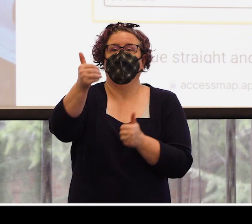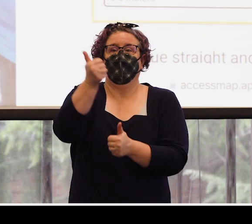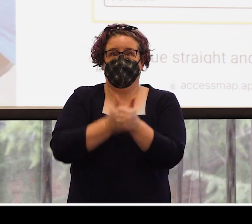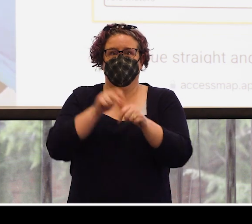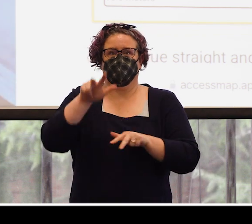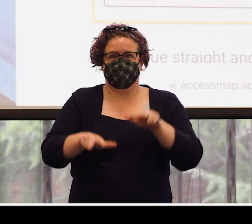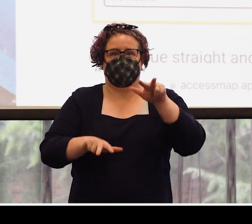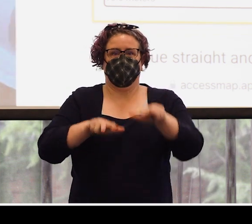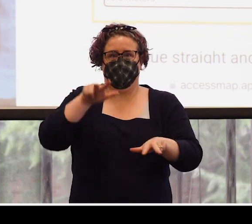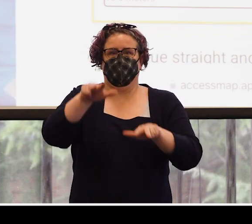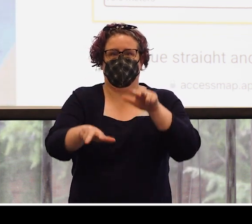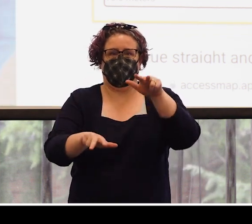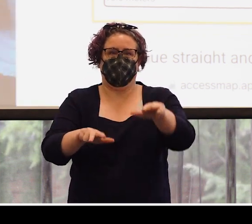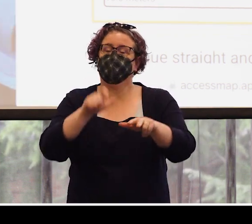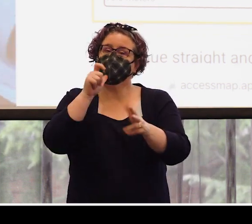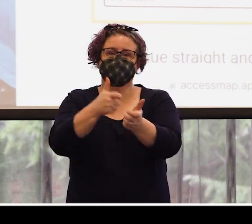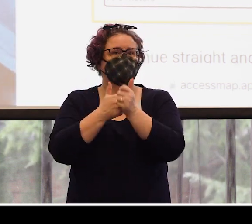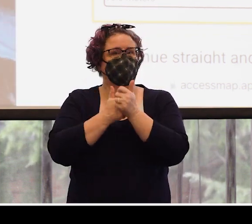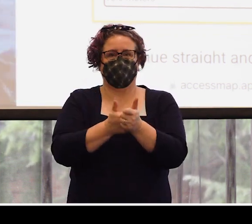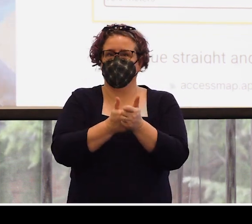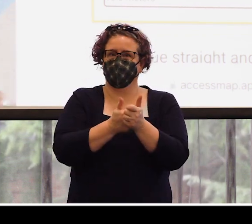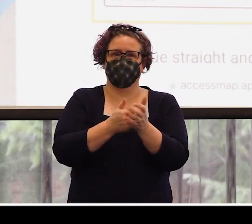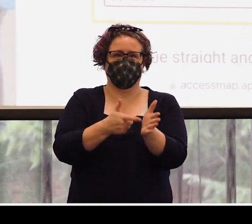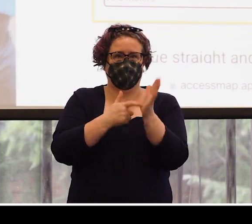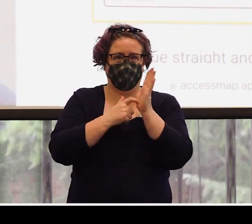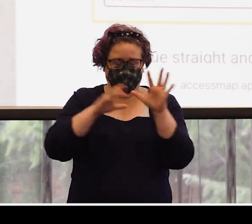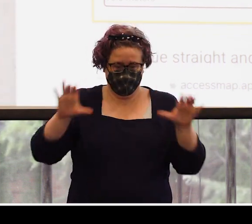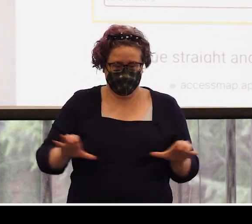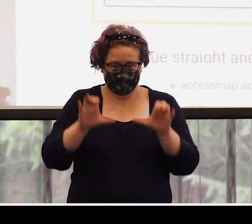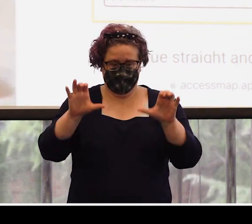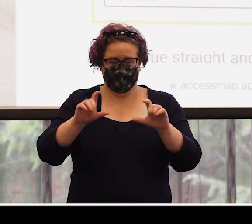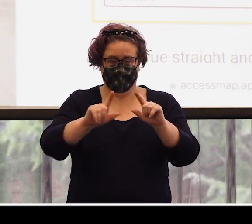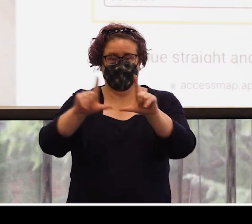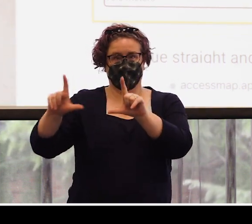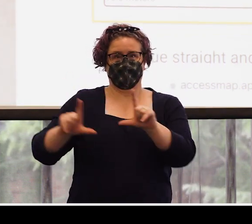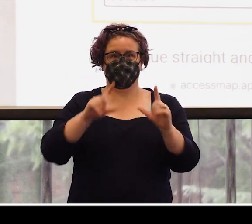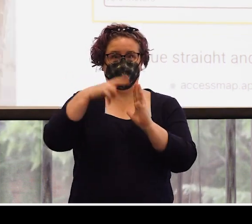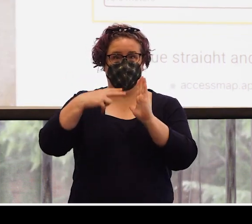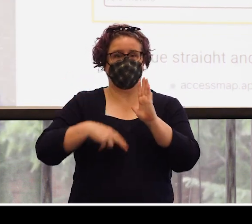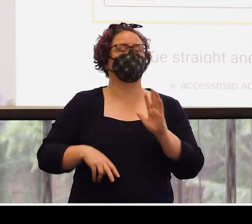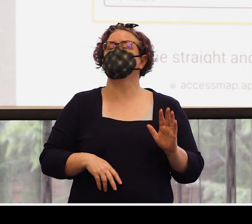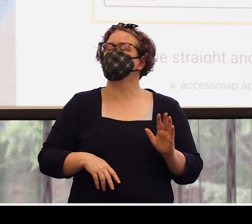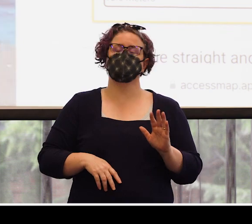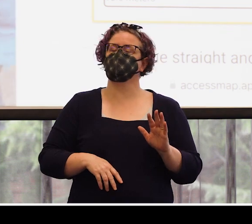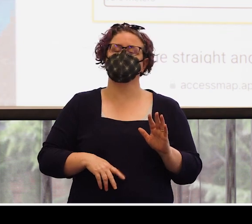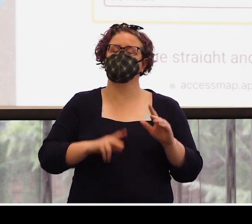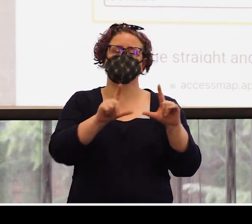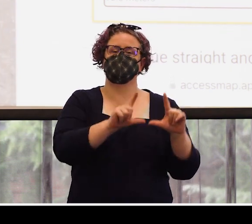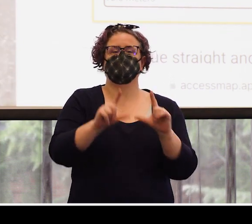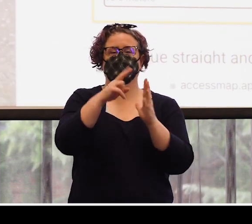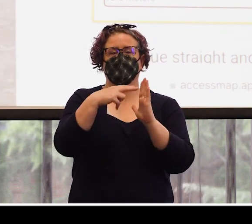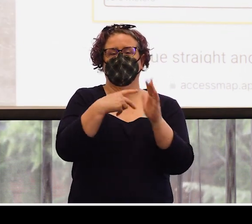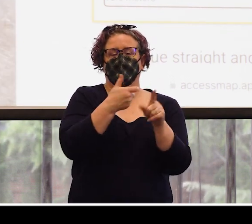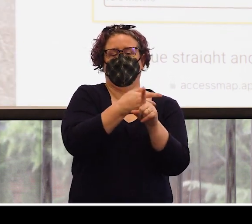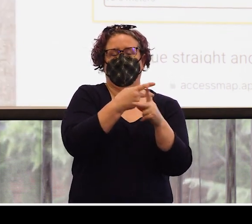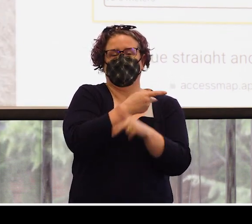So it follows him. He doesn't have to actively maneuver the screen reader to do it.